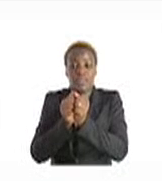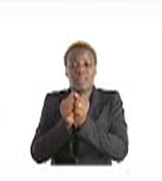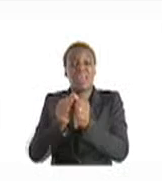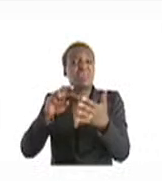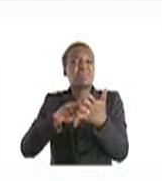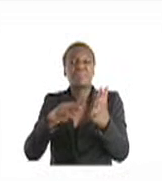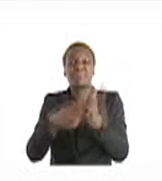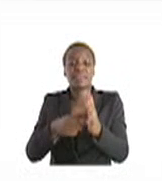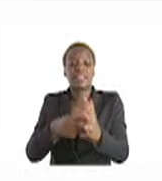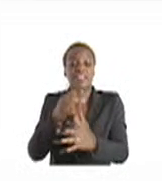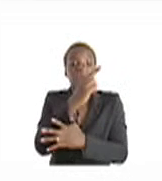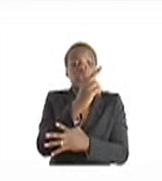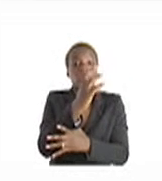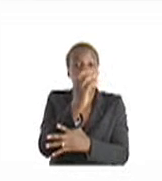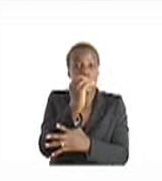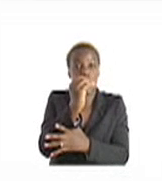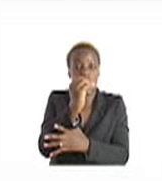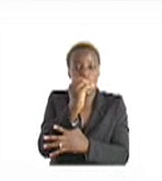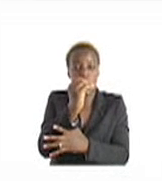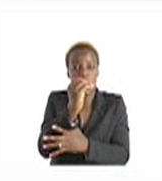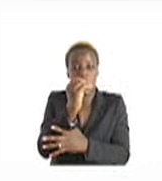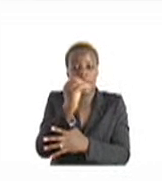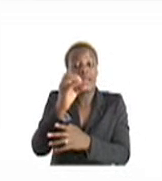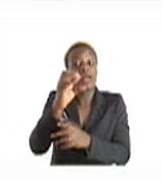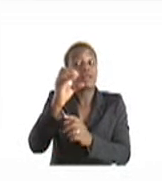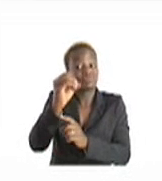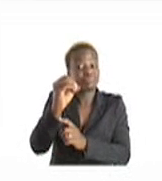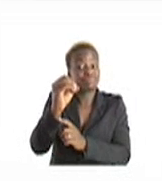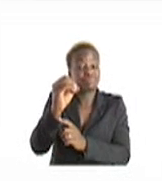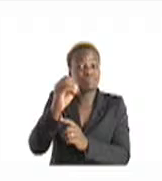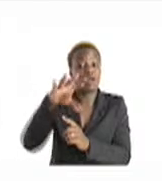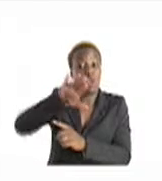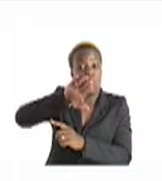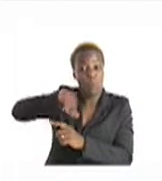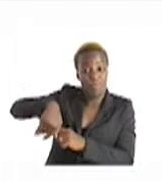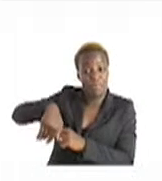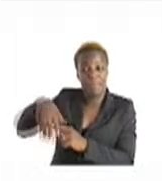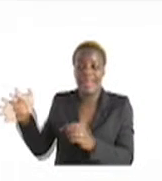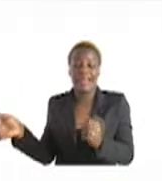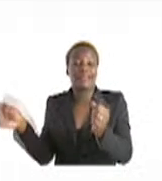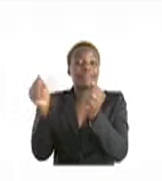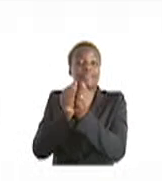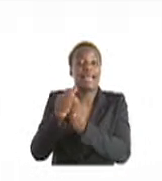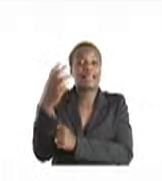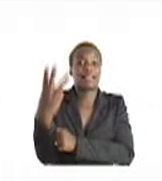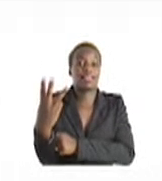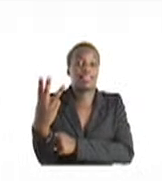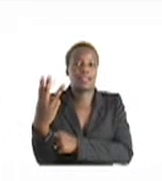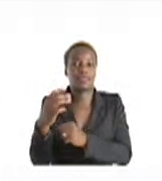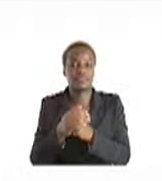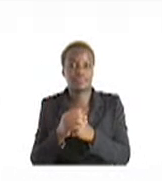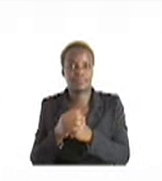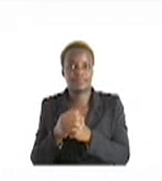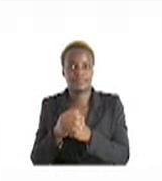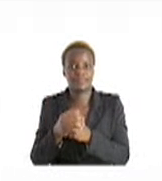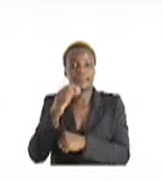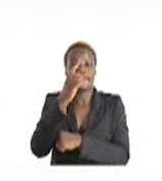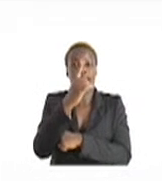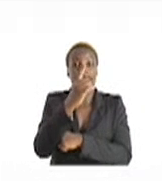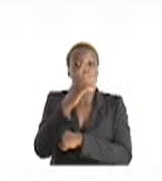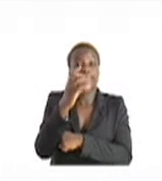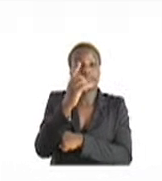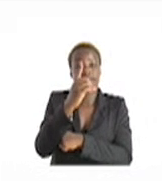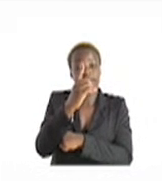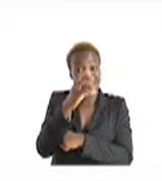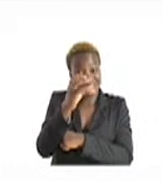zeros and write the leftover numbers together. Okay, can we practice that? For example, 10 plus a